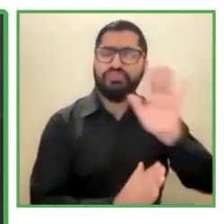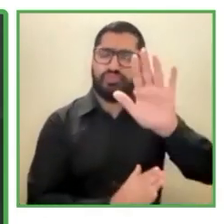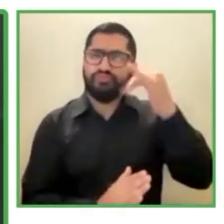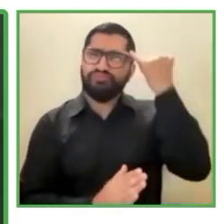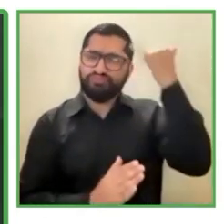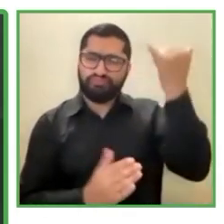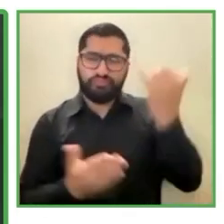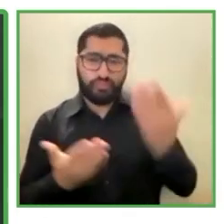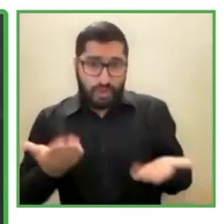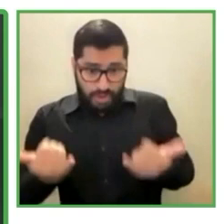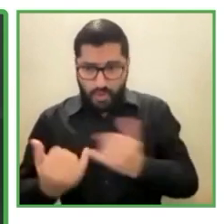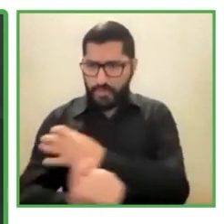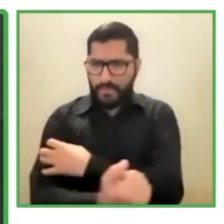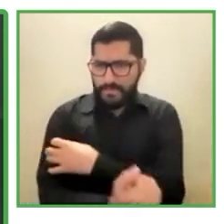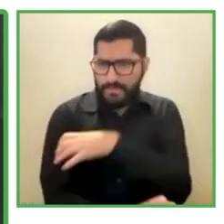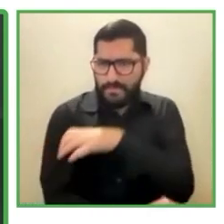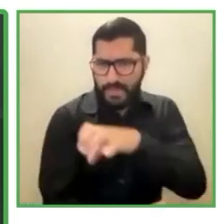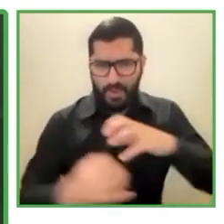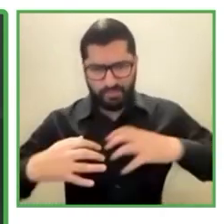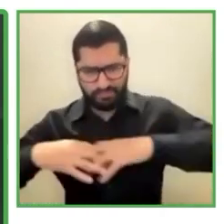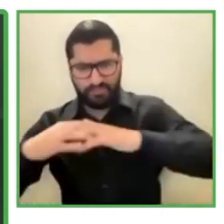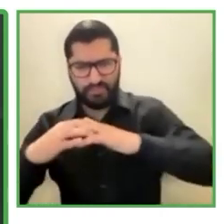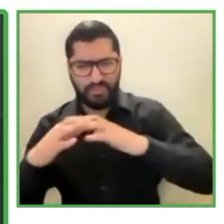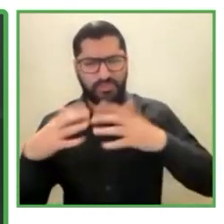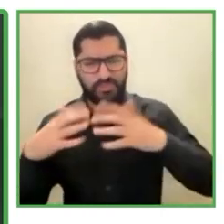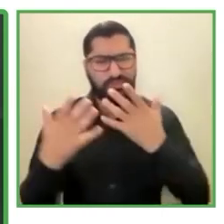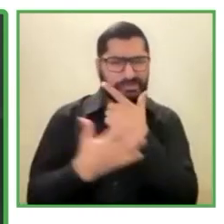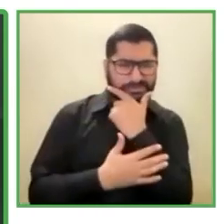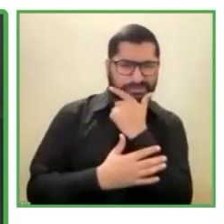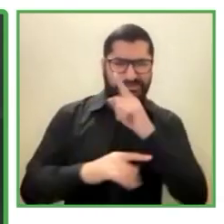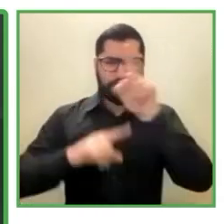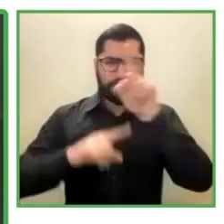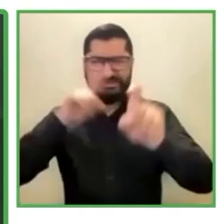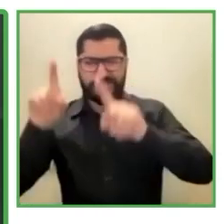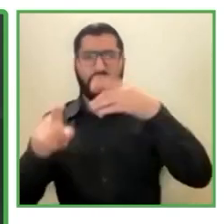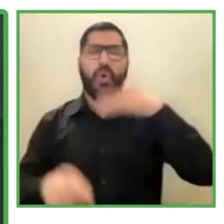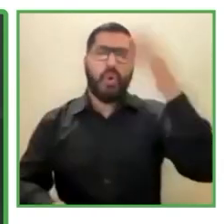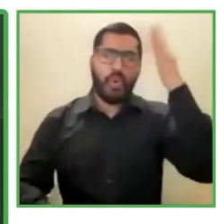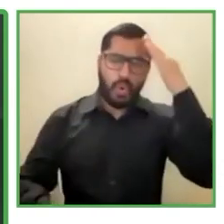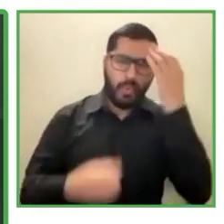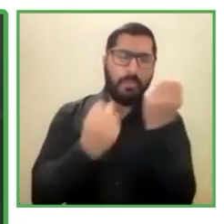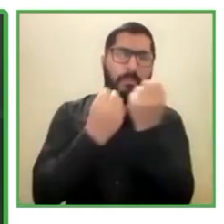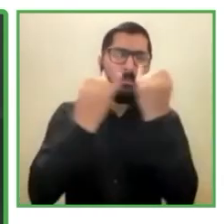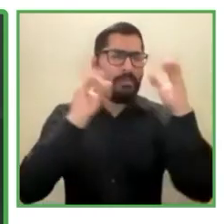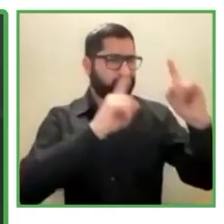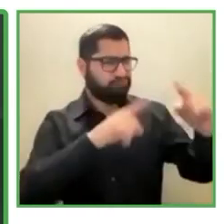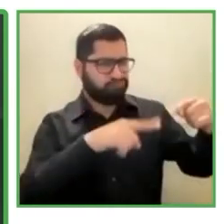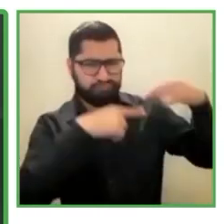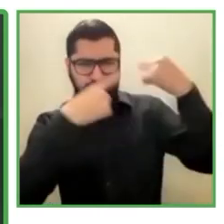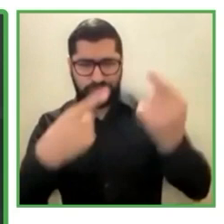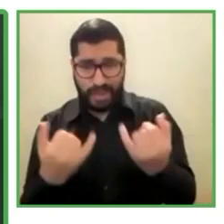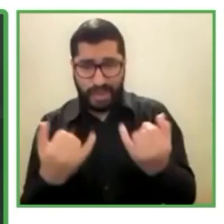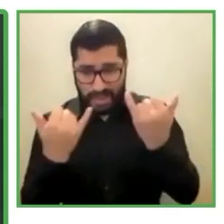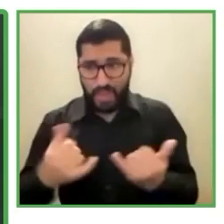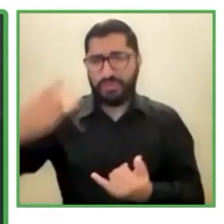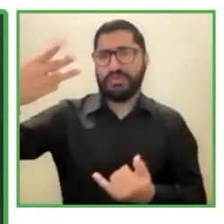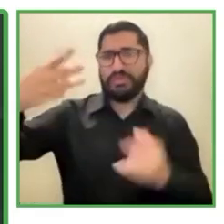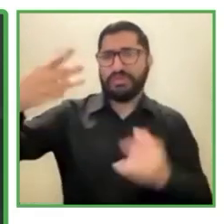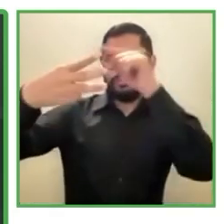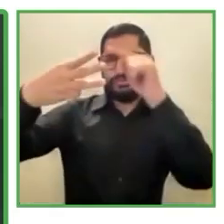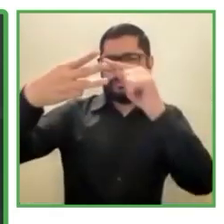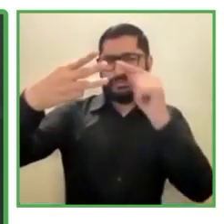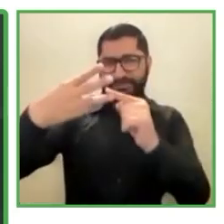front of strong crossroads that have three important tendencies and current circumstances. The